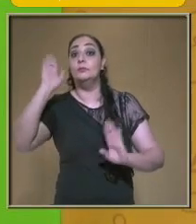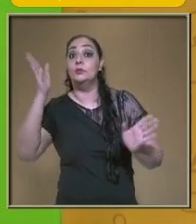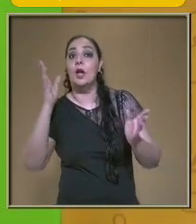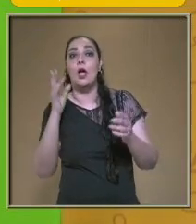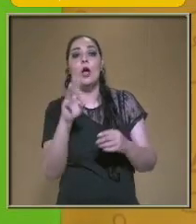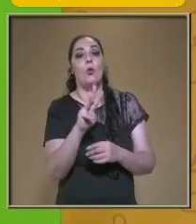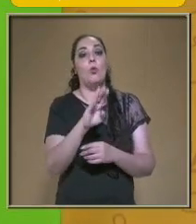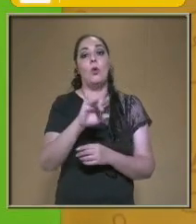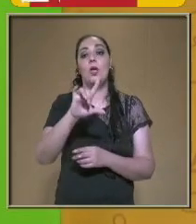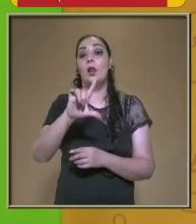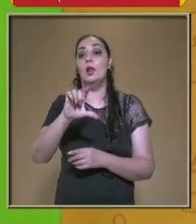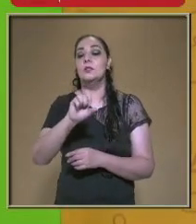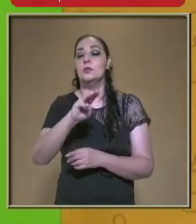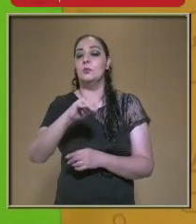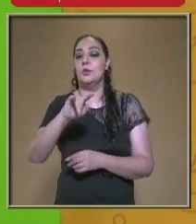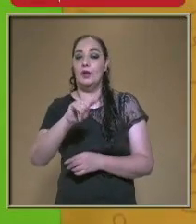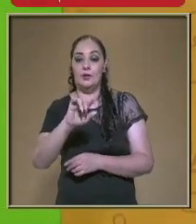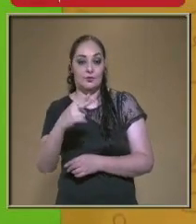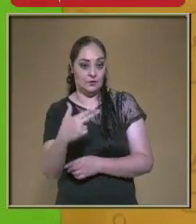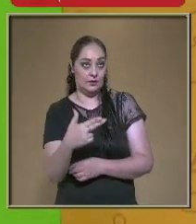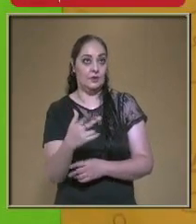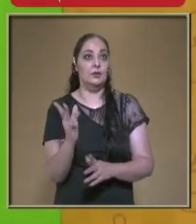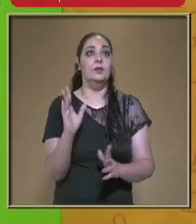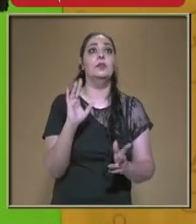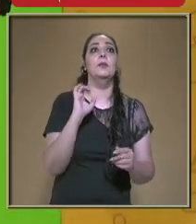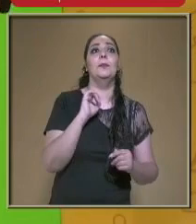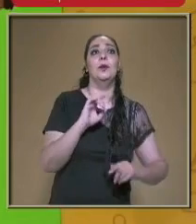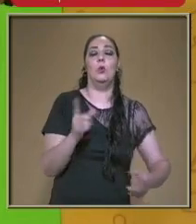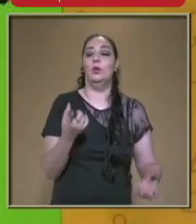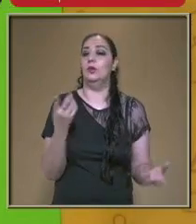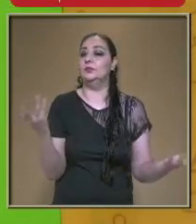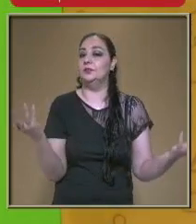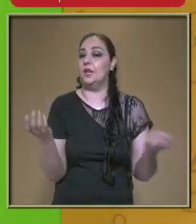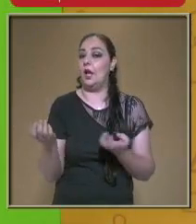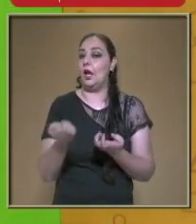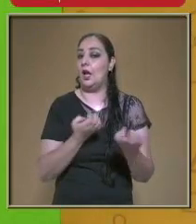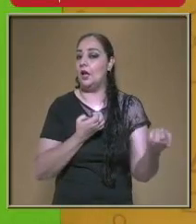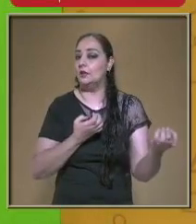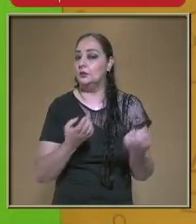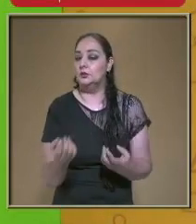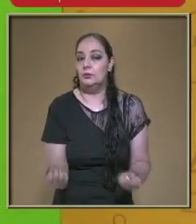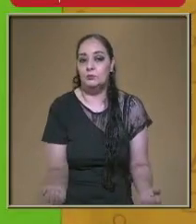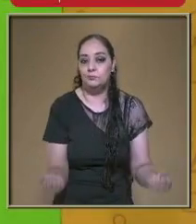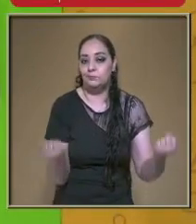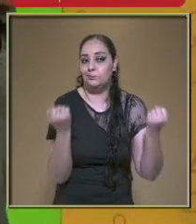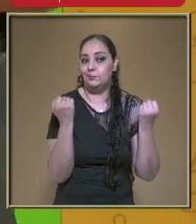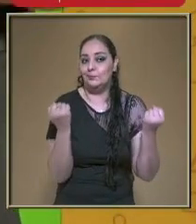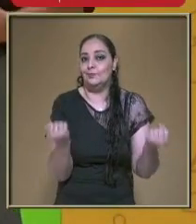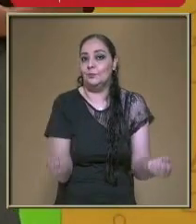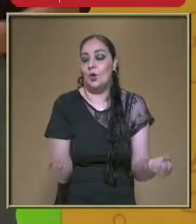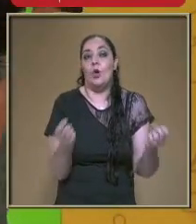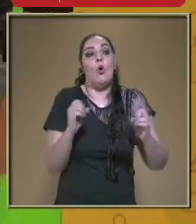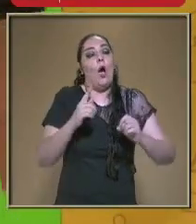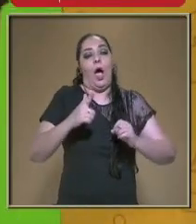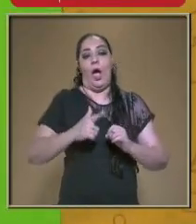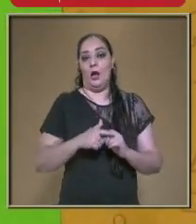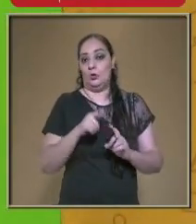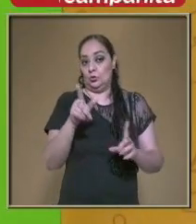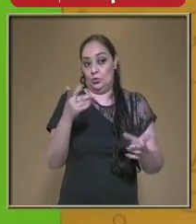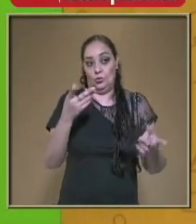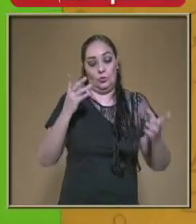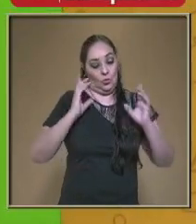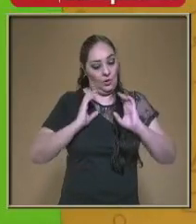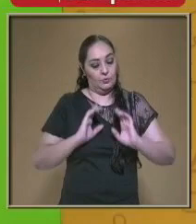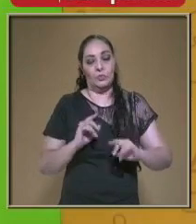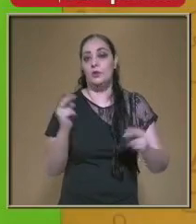Smith, okay, the French prince, okay? When you are exercising, when you are working out your body, you need